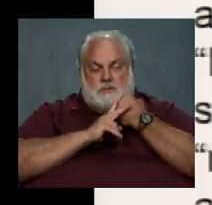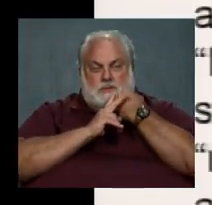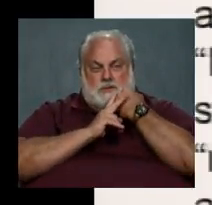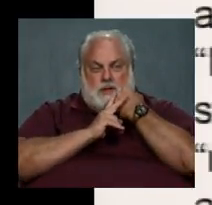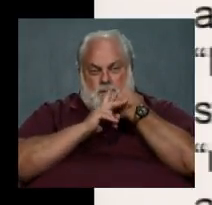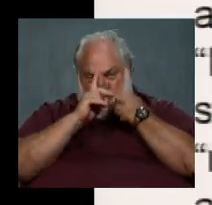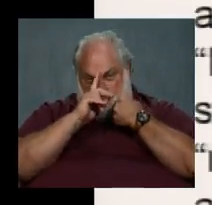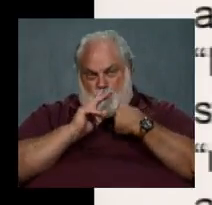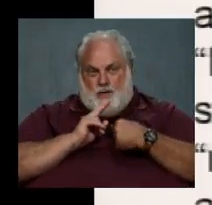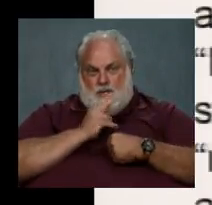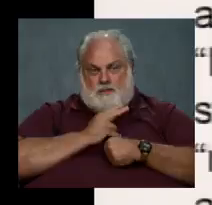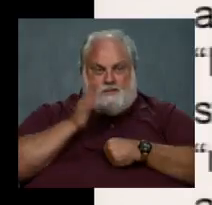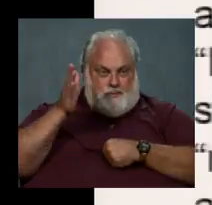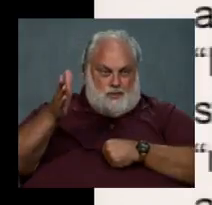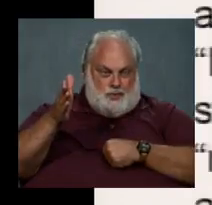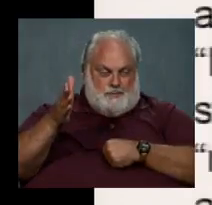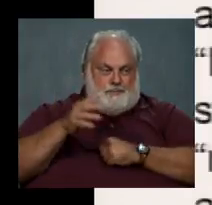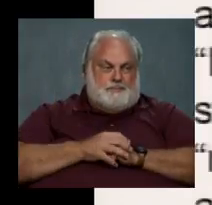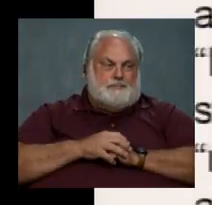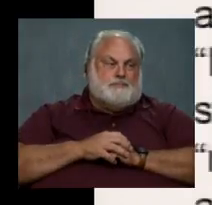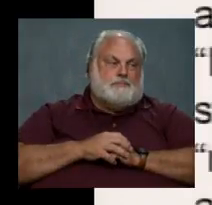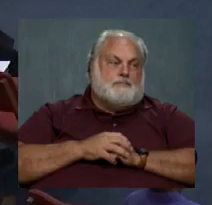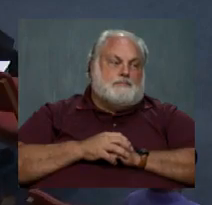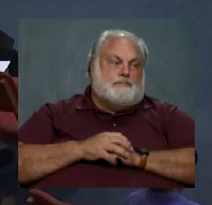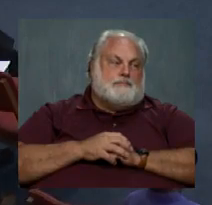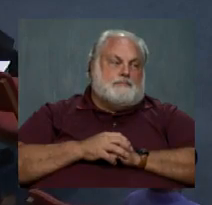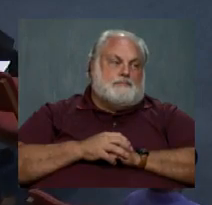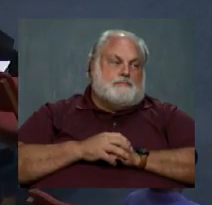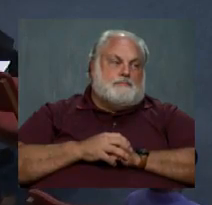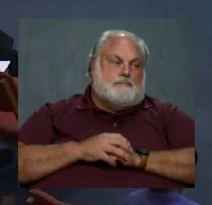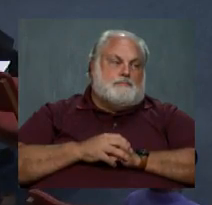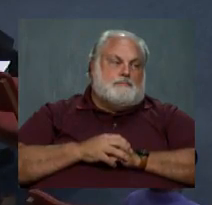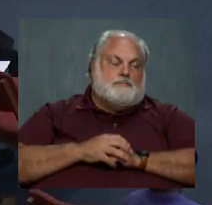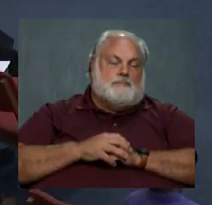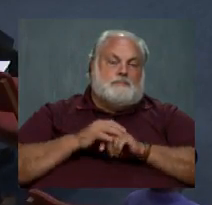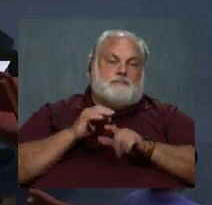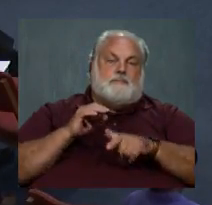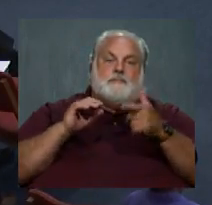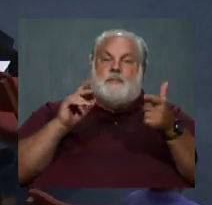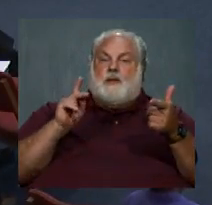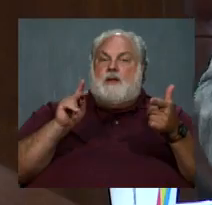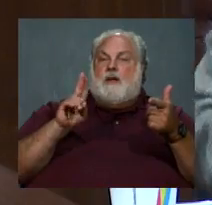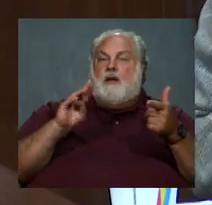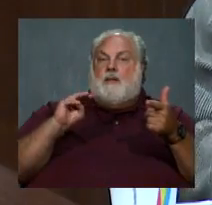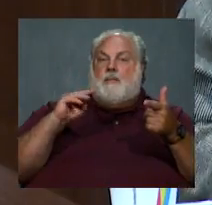water available. And that's where we are. Questions? Director Campiris.